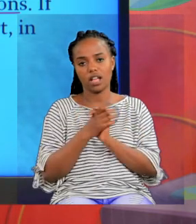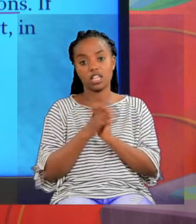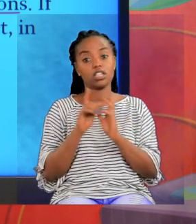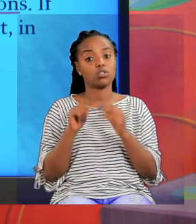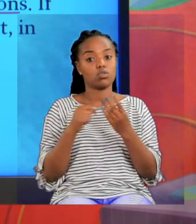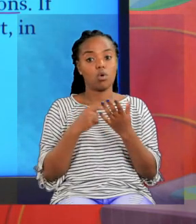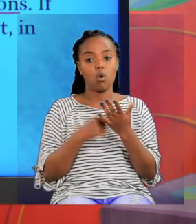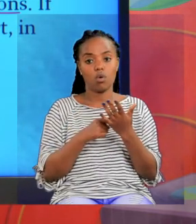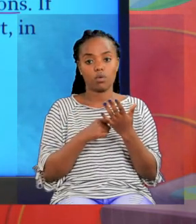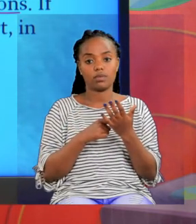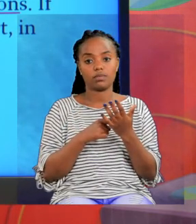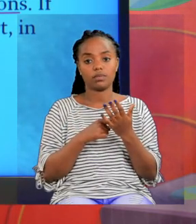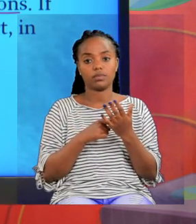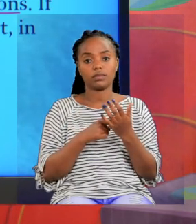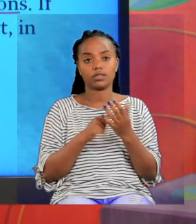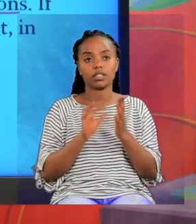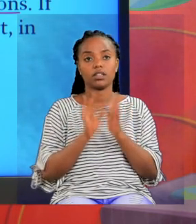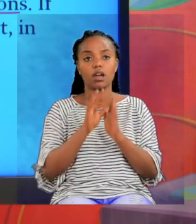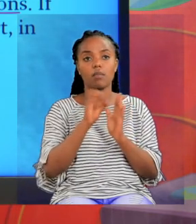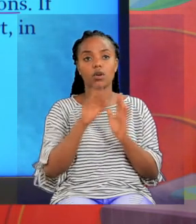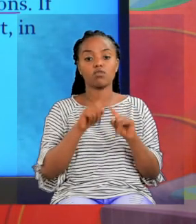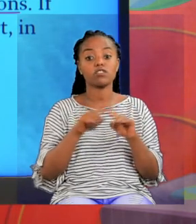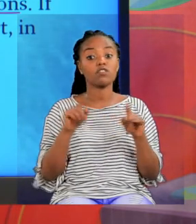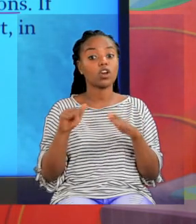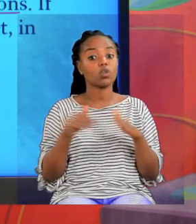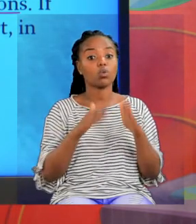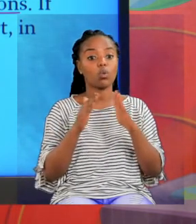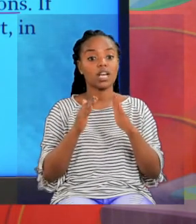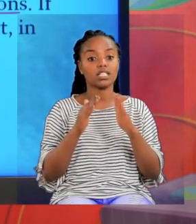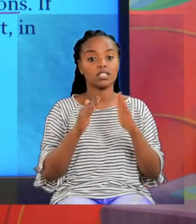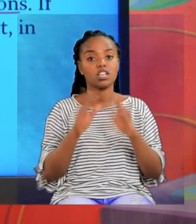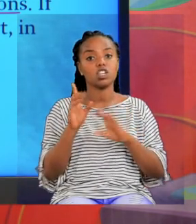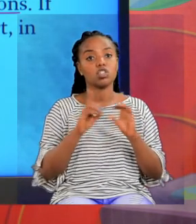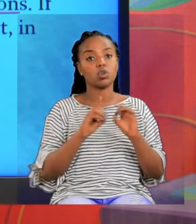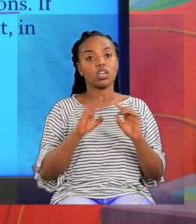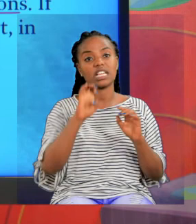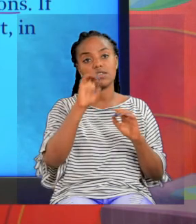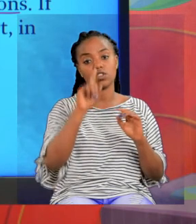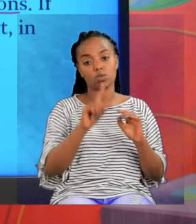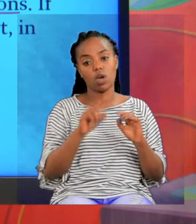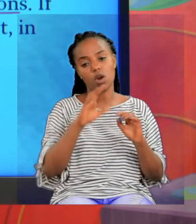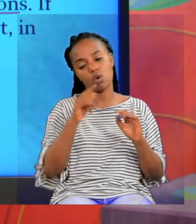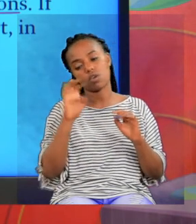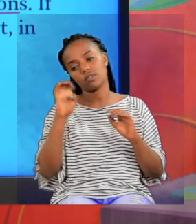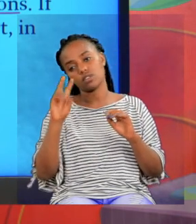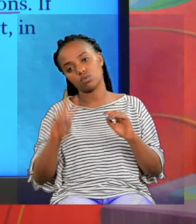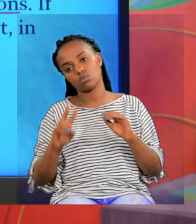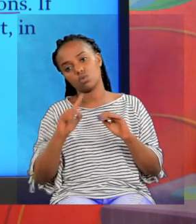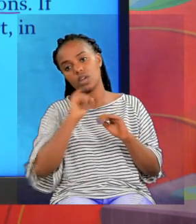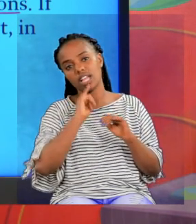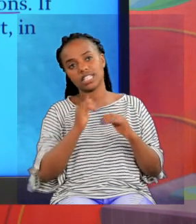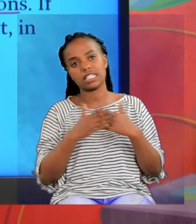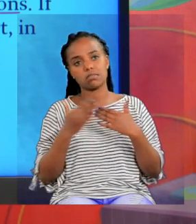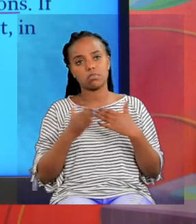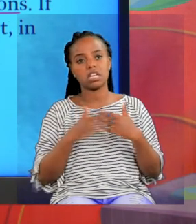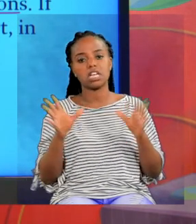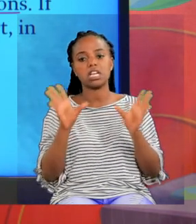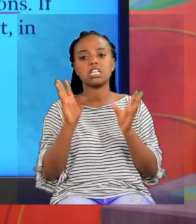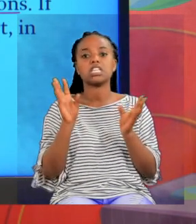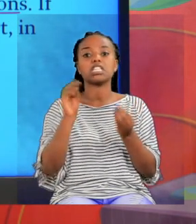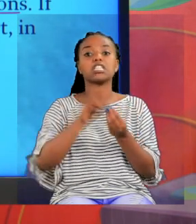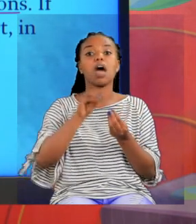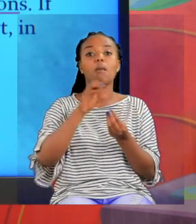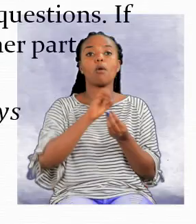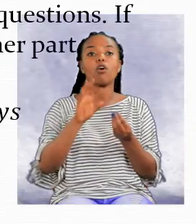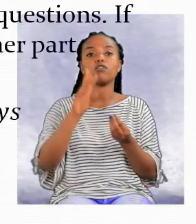So the number of different ways either doing from event 1 or event 2 is simply the sum of these numbers,